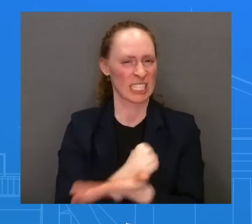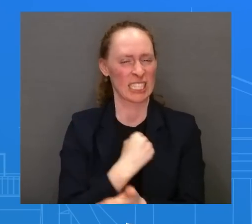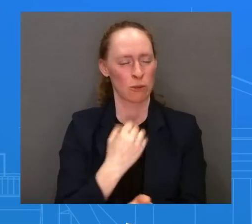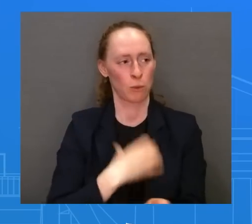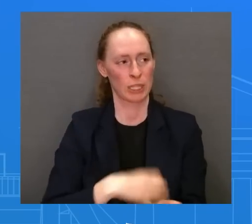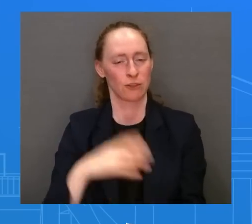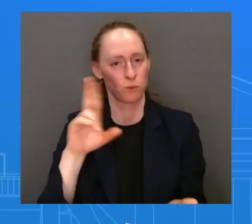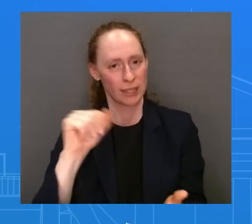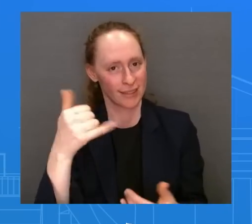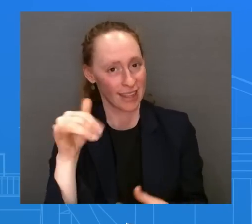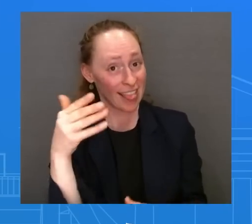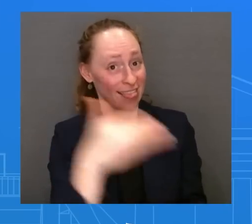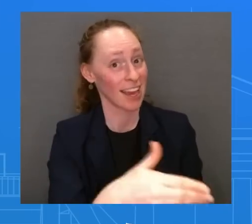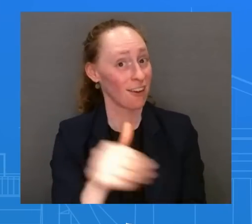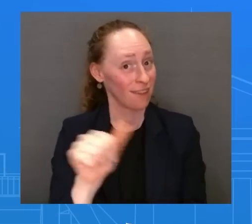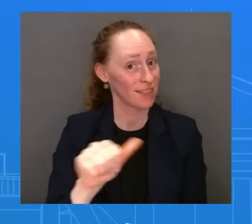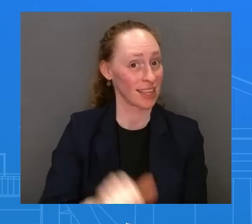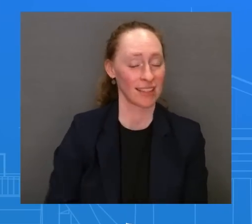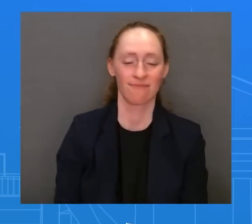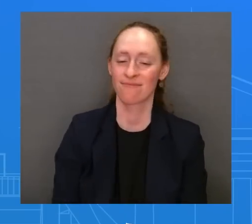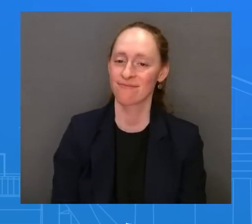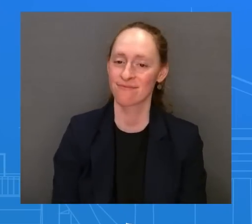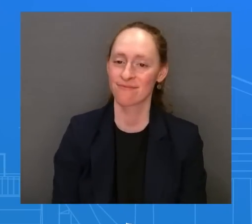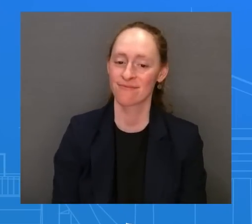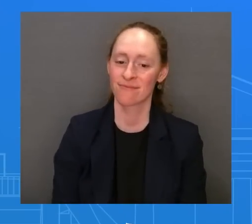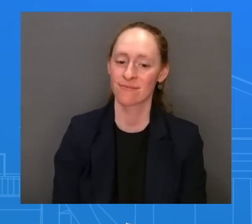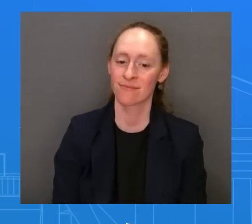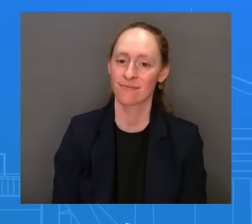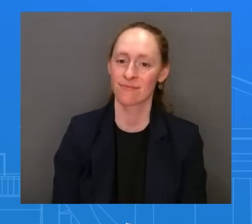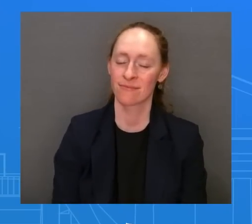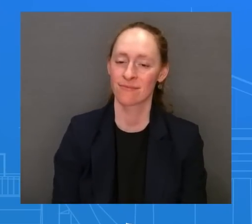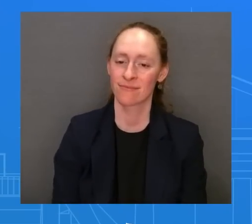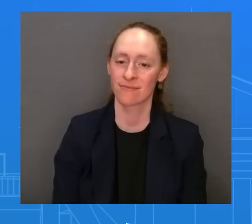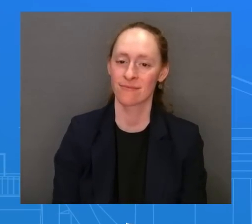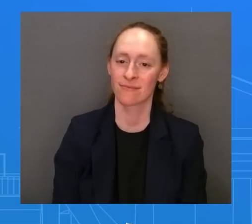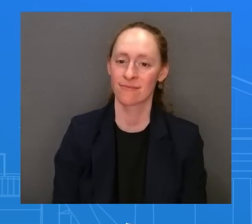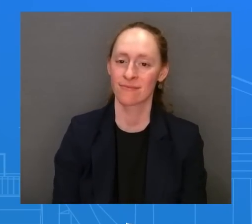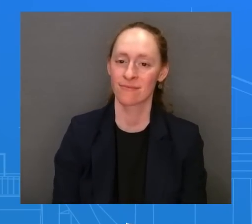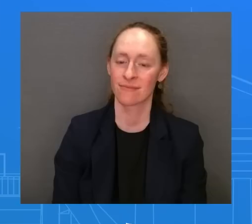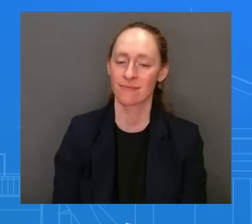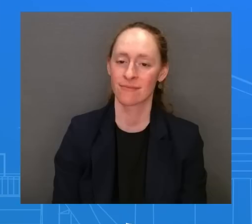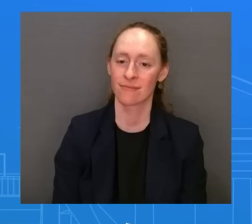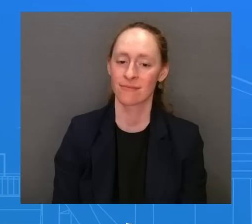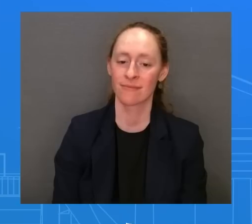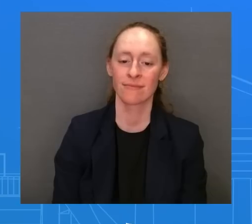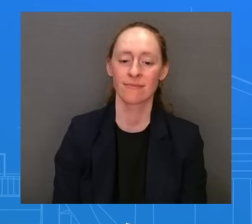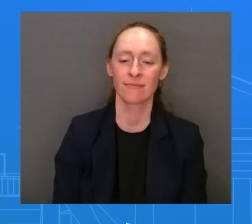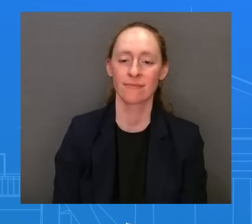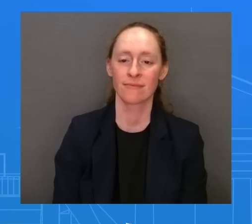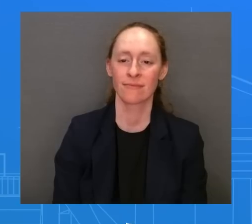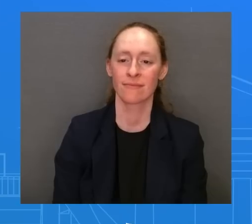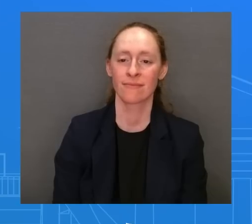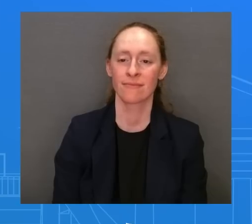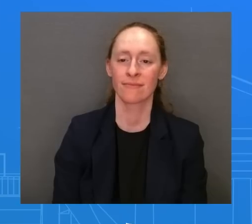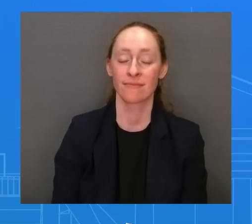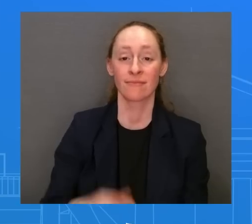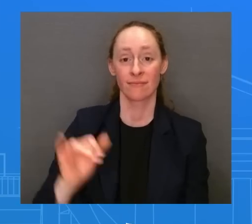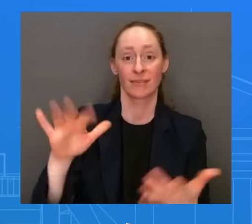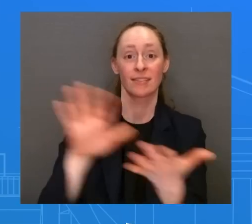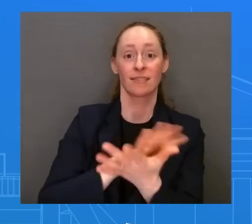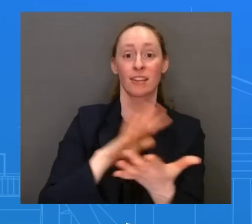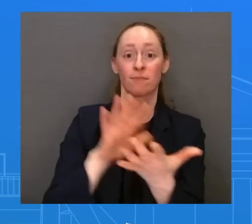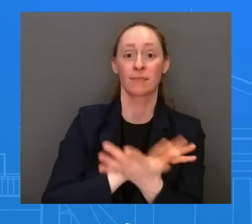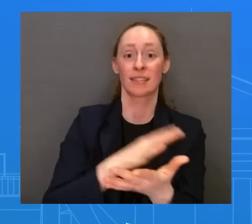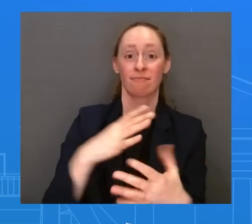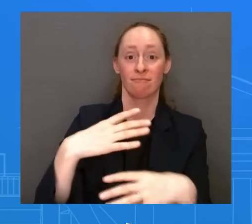this report is the summary of your perspectives came out as the president was on his way to the camp David Retreat for the Easter weekend when should we